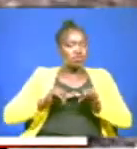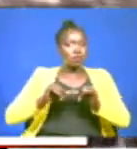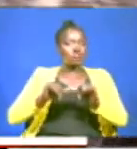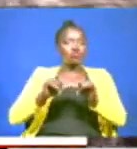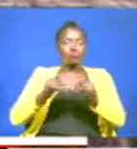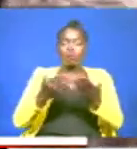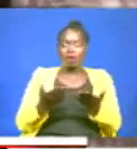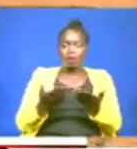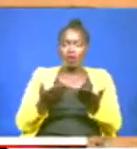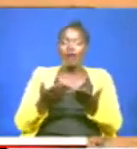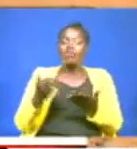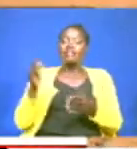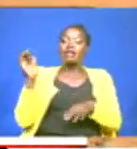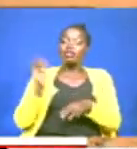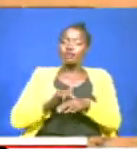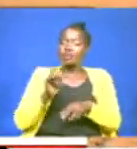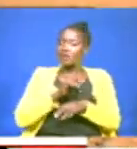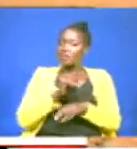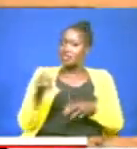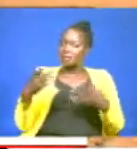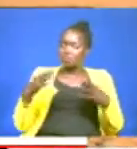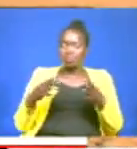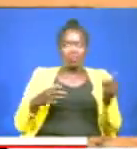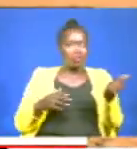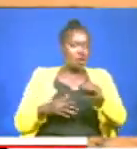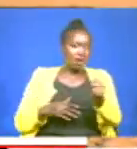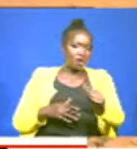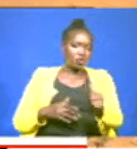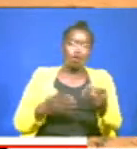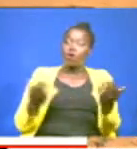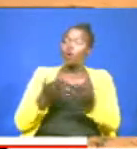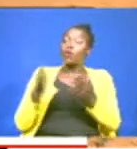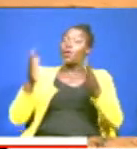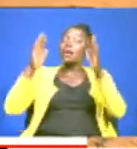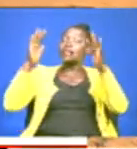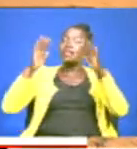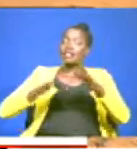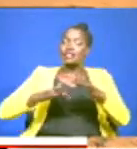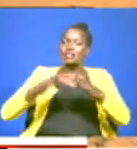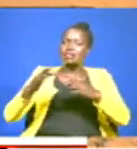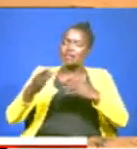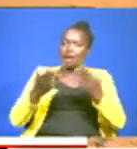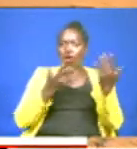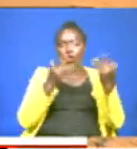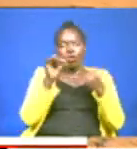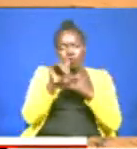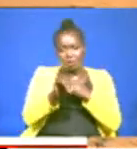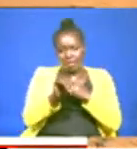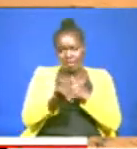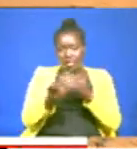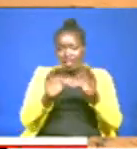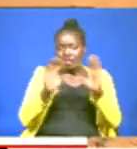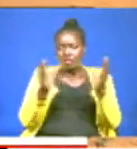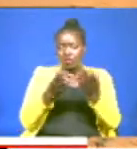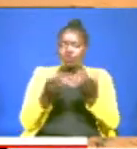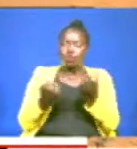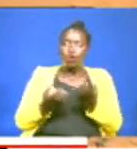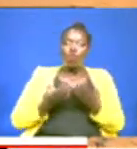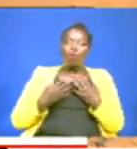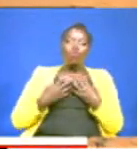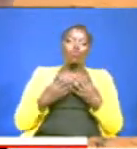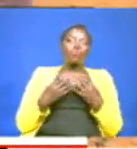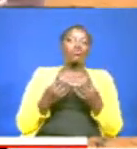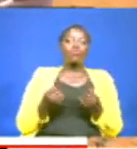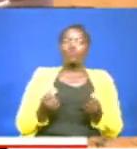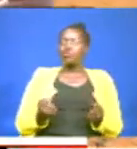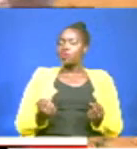those affected. Ohoya, the rains give an impression that the communities are recovering because